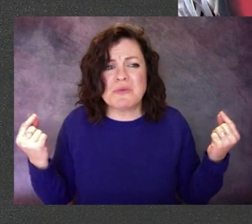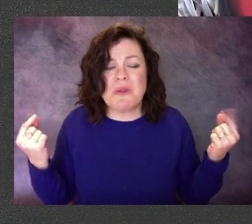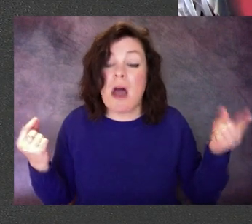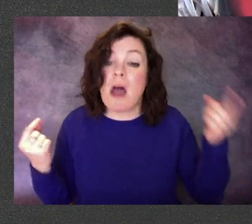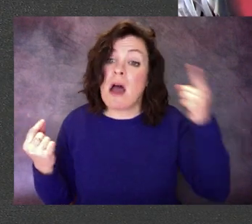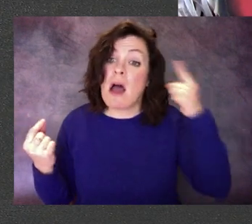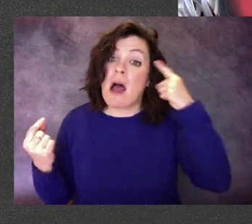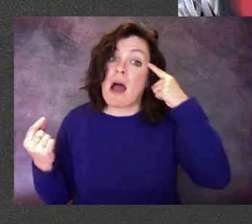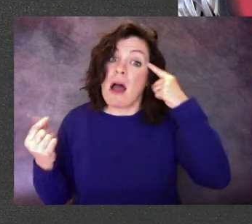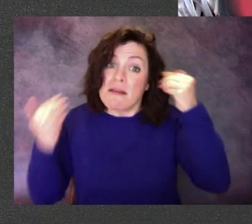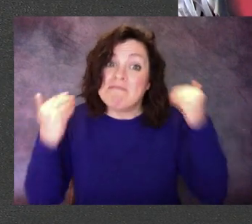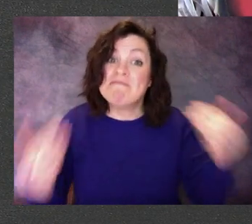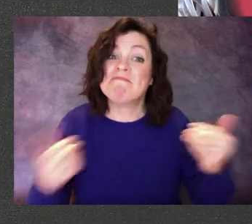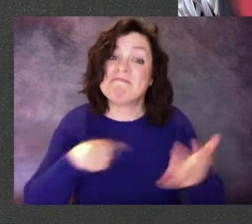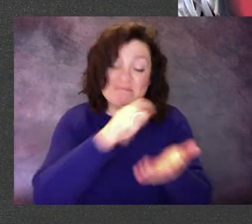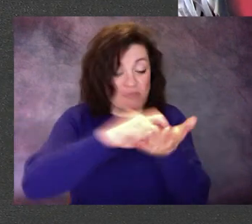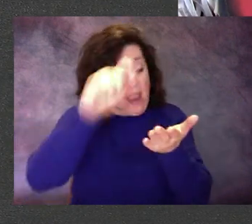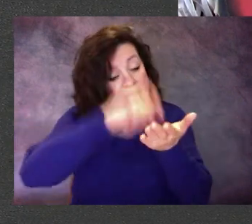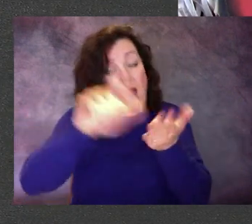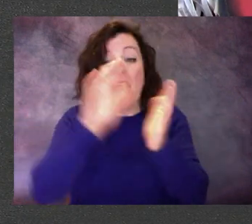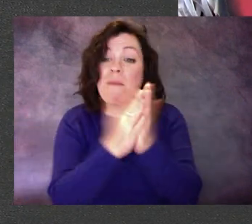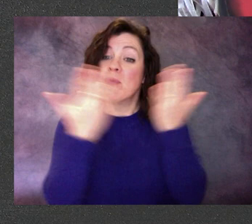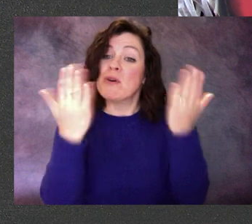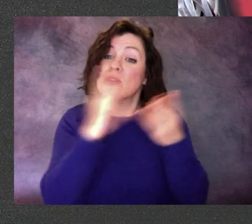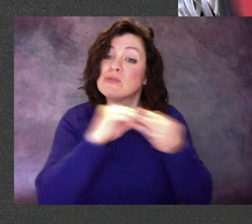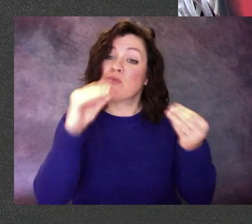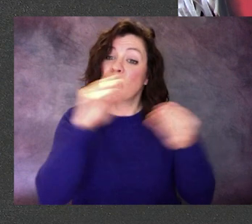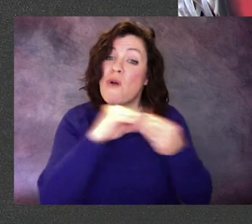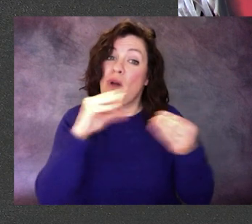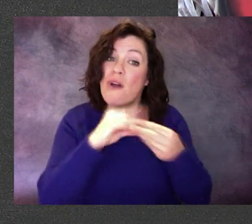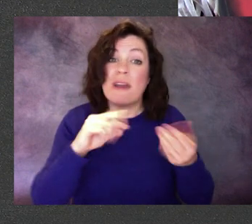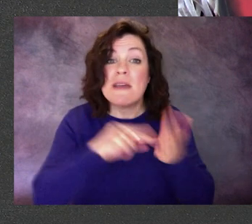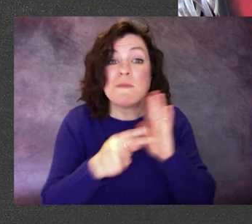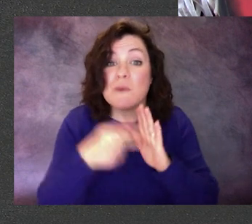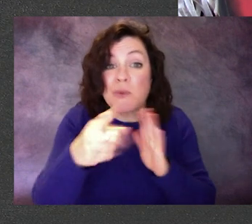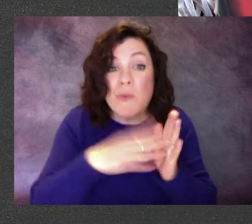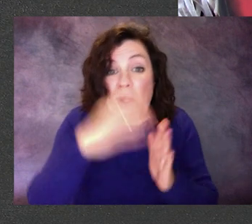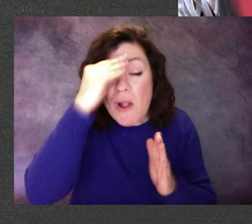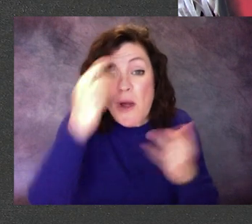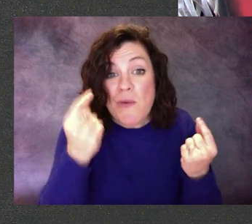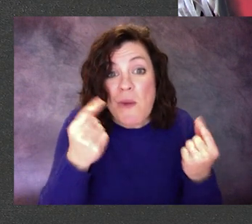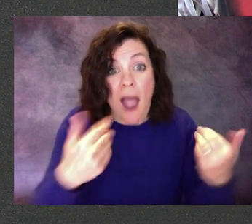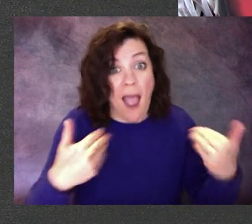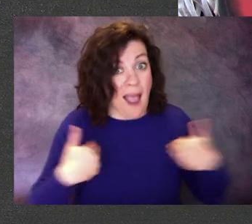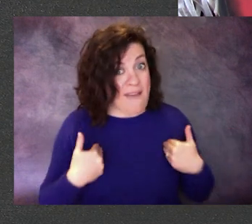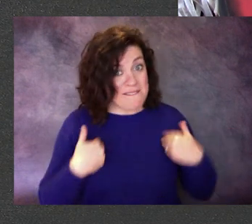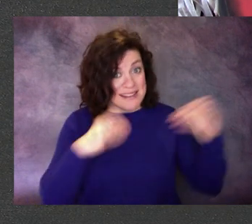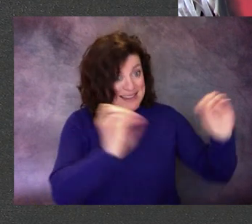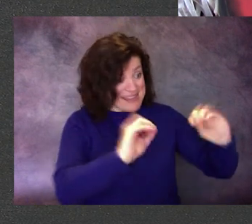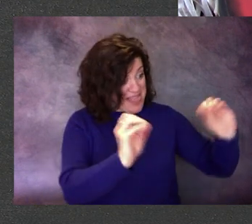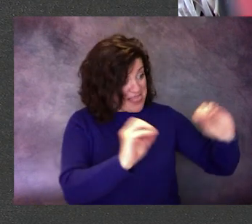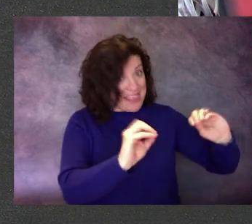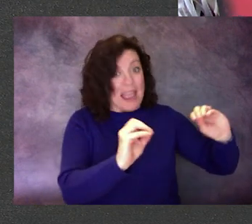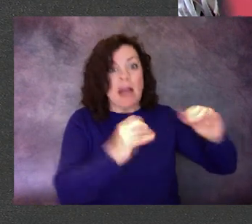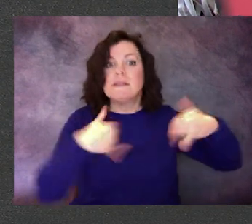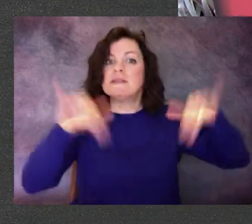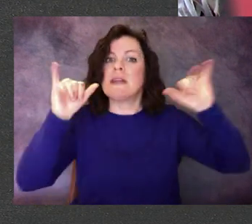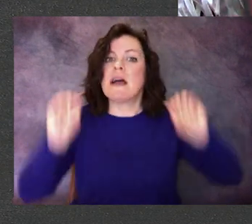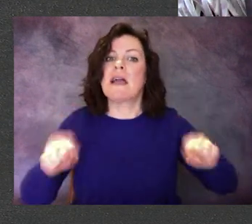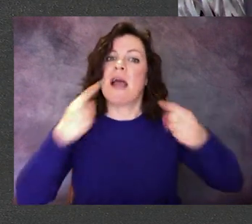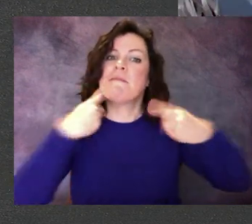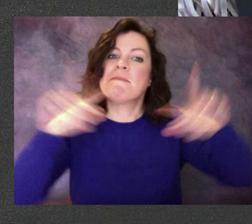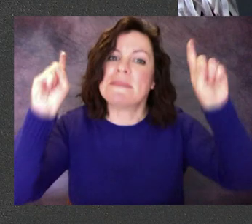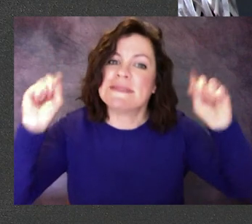So Joseph made a book about it, which shows you can always make something out of nothing.